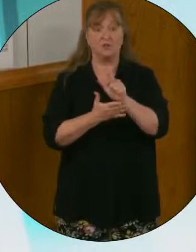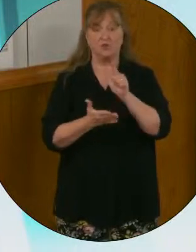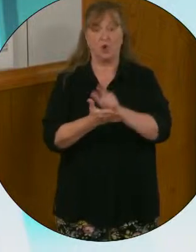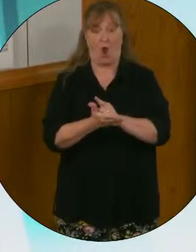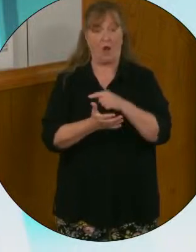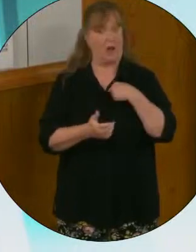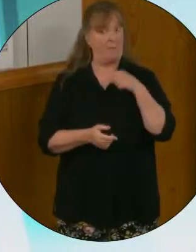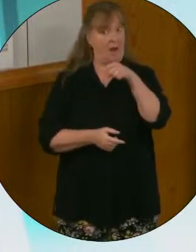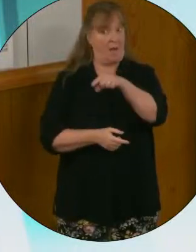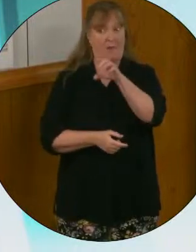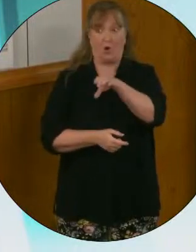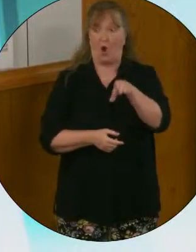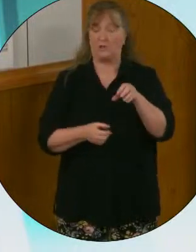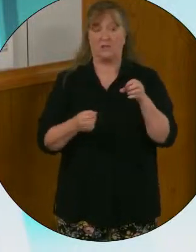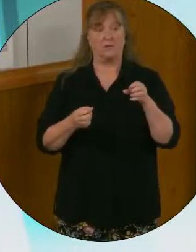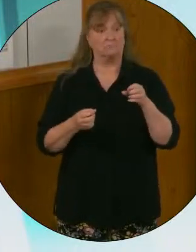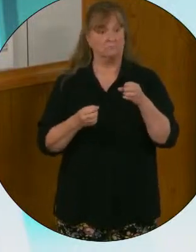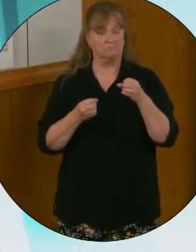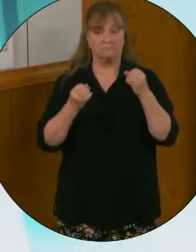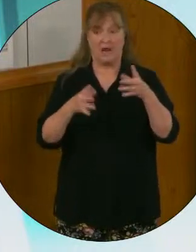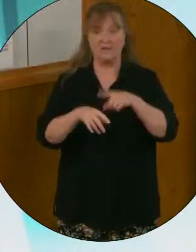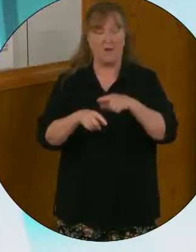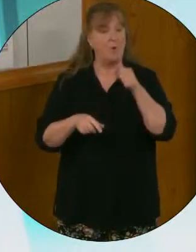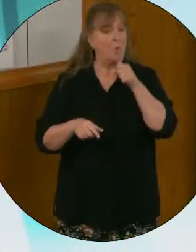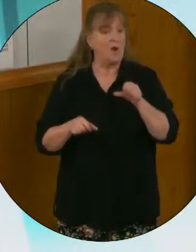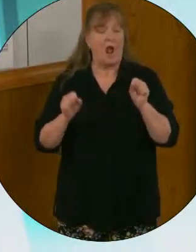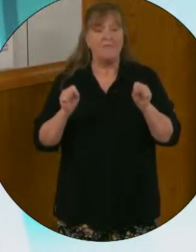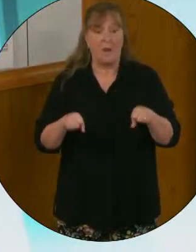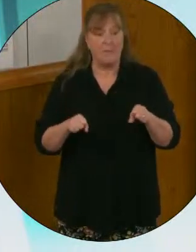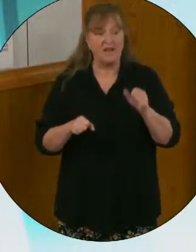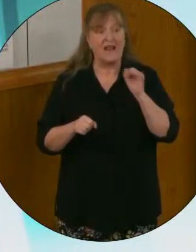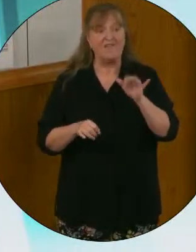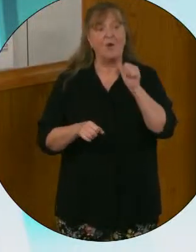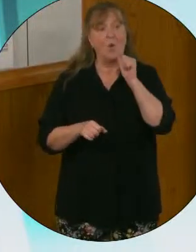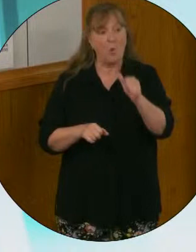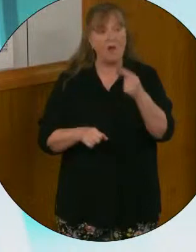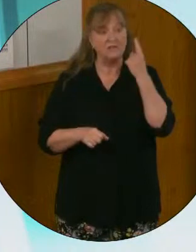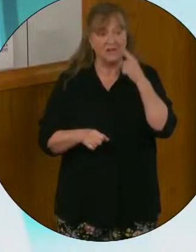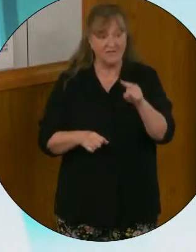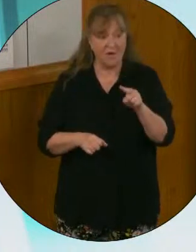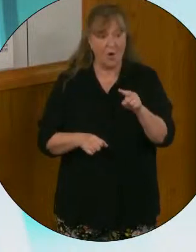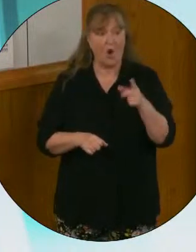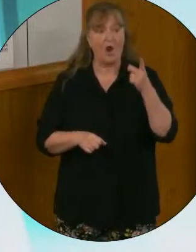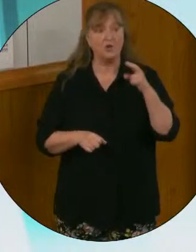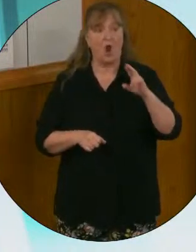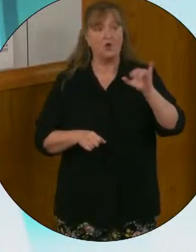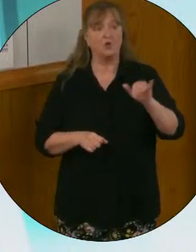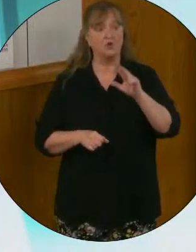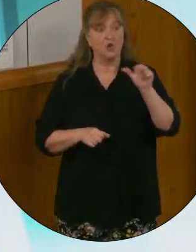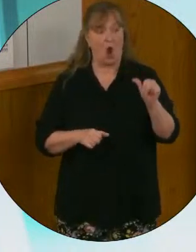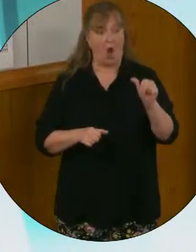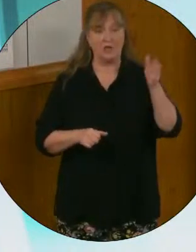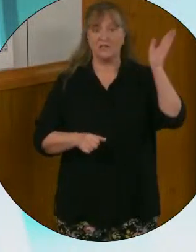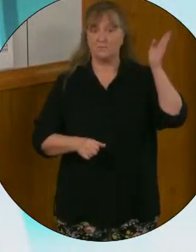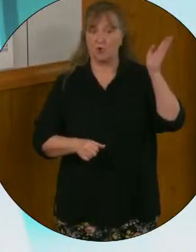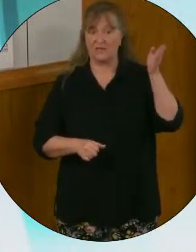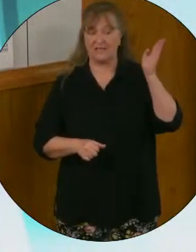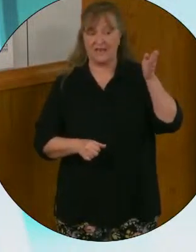Carson City quite a few times, would not have been possible if it wasn't for Dr. Jara's